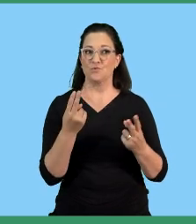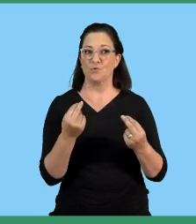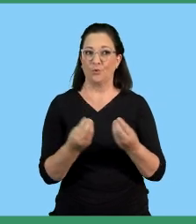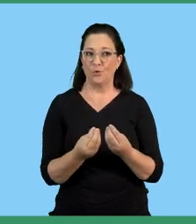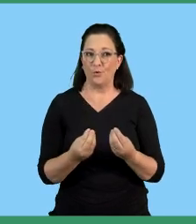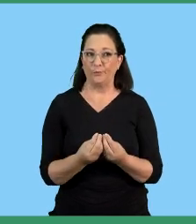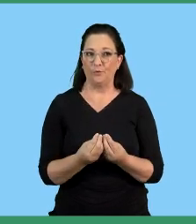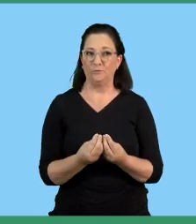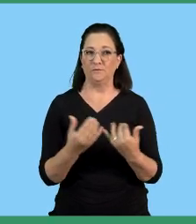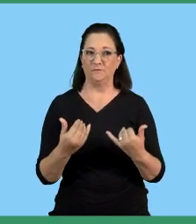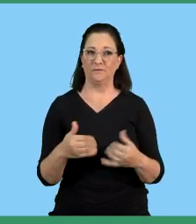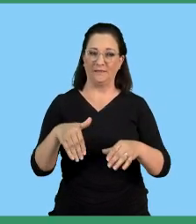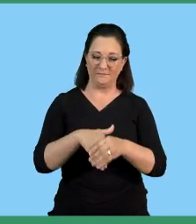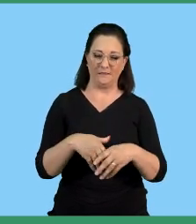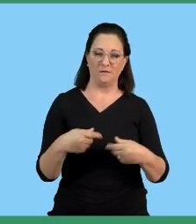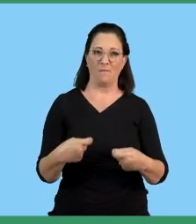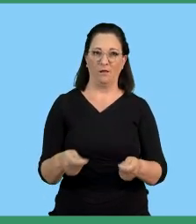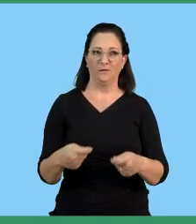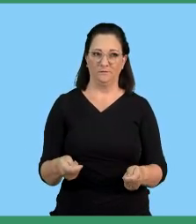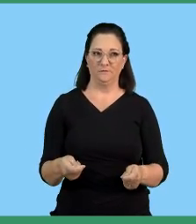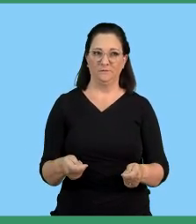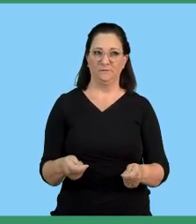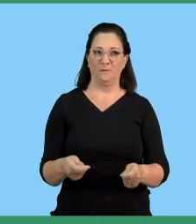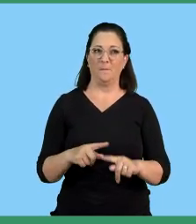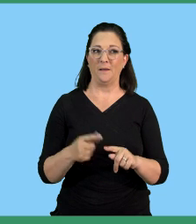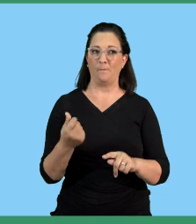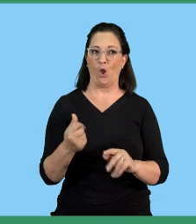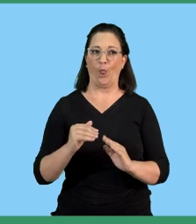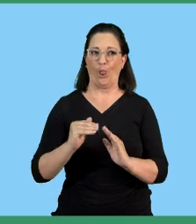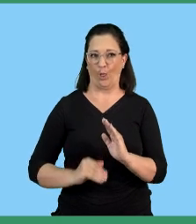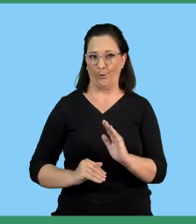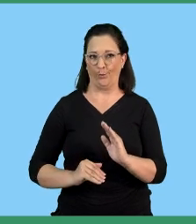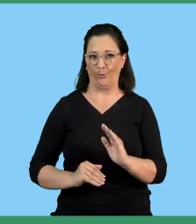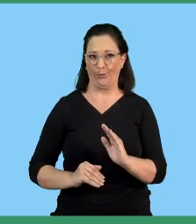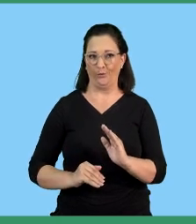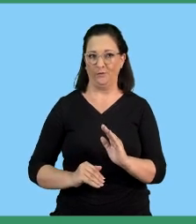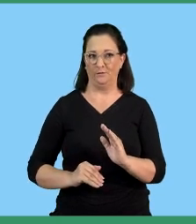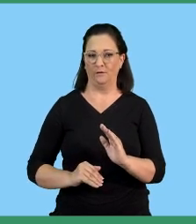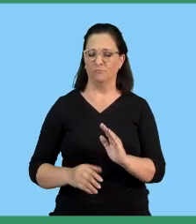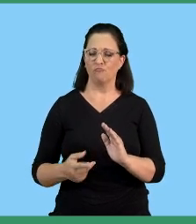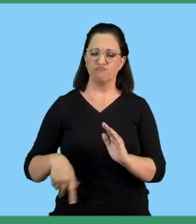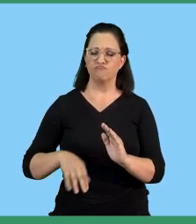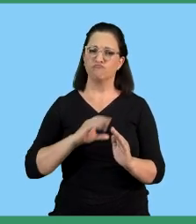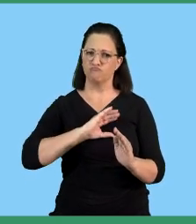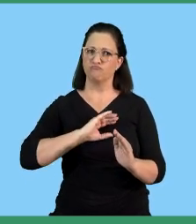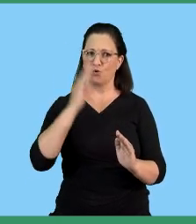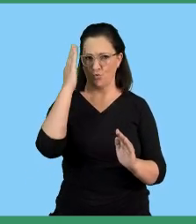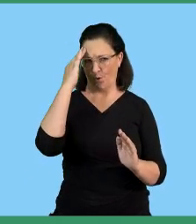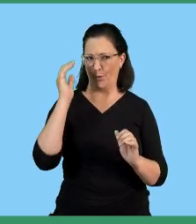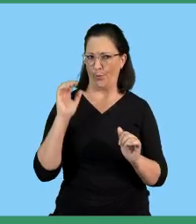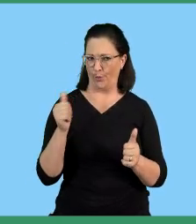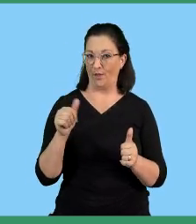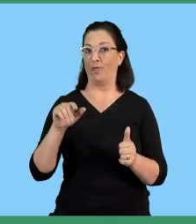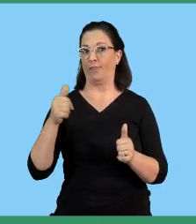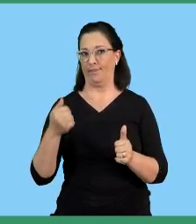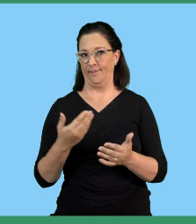products penetrate or enter an existing market at a low price until it is well known to the customers,